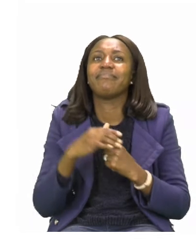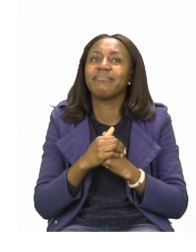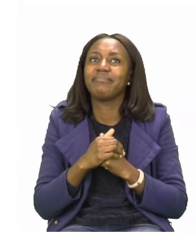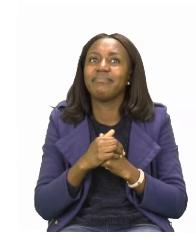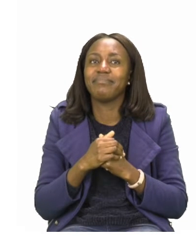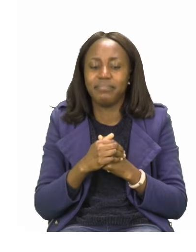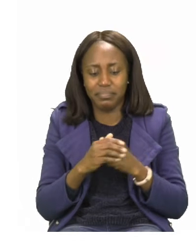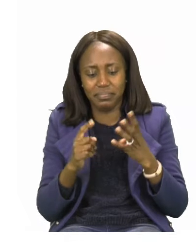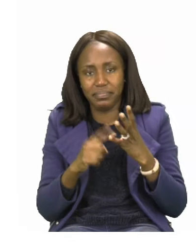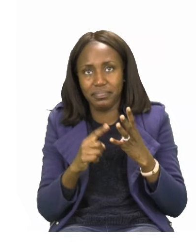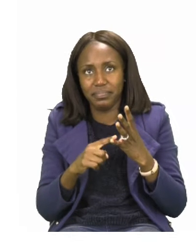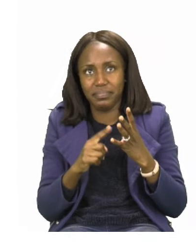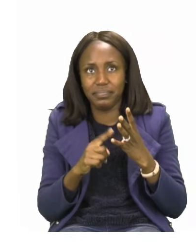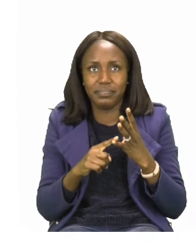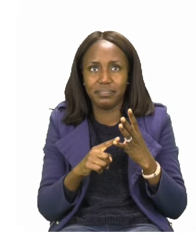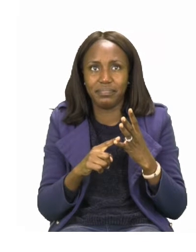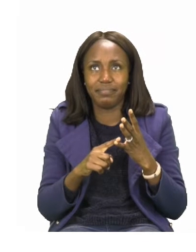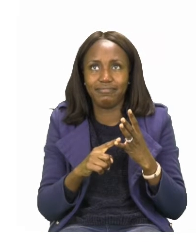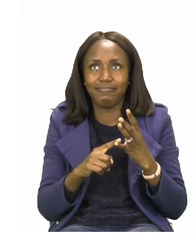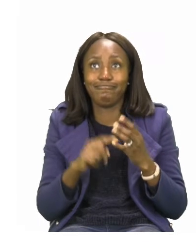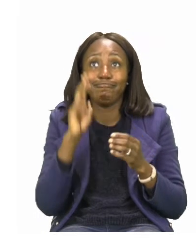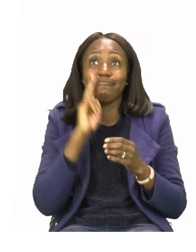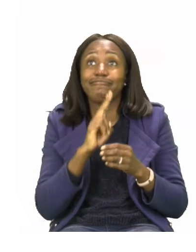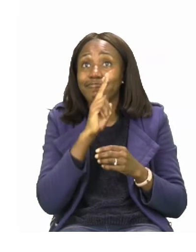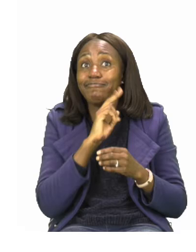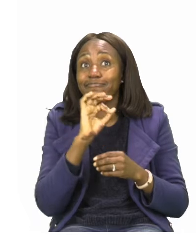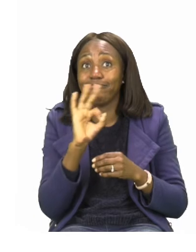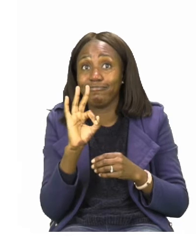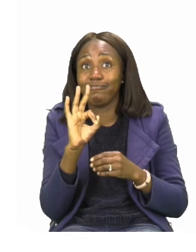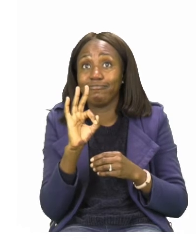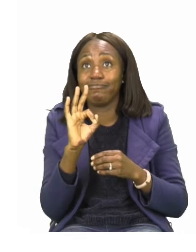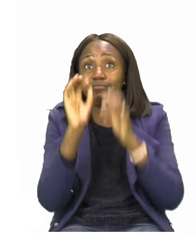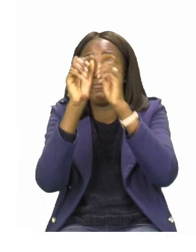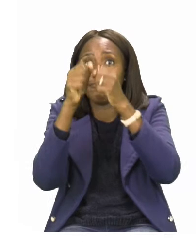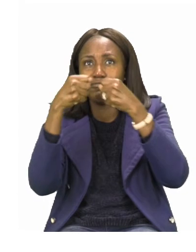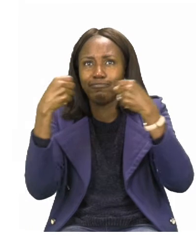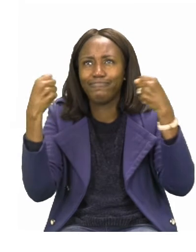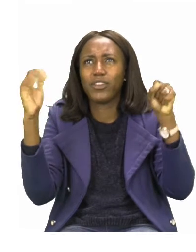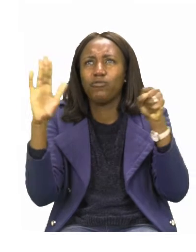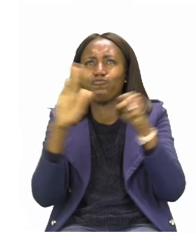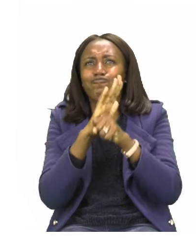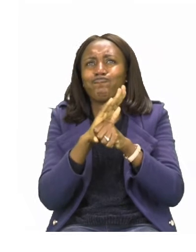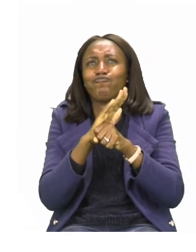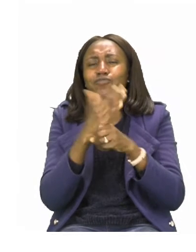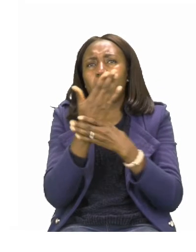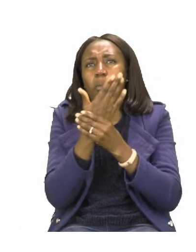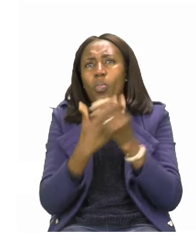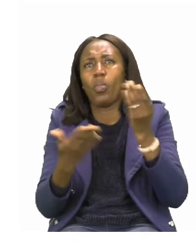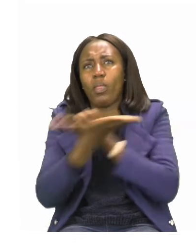And the last one says, Uncle Fred has a cupboard full of old